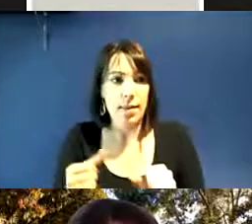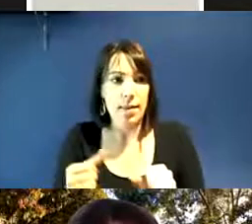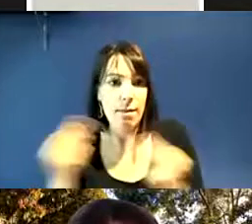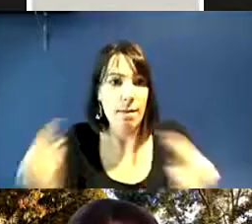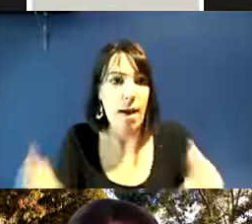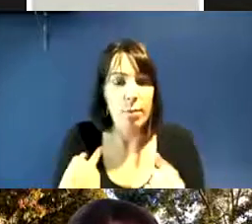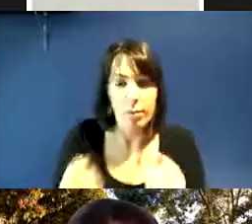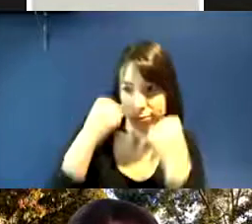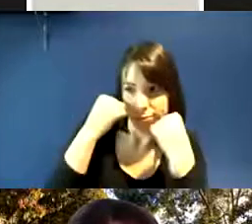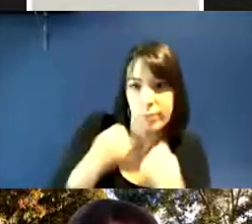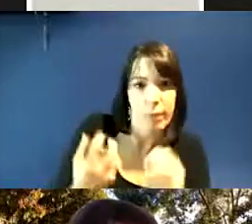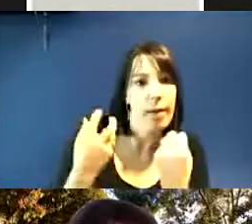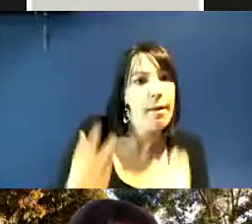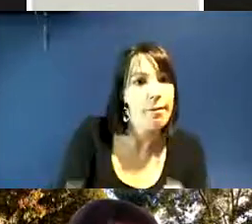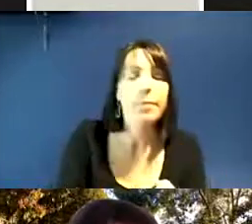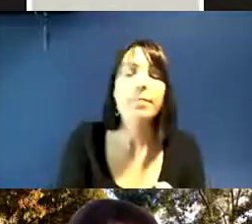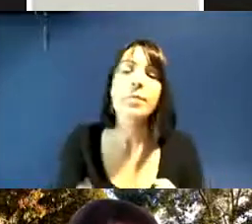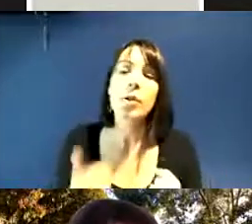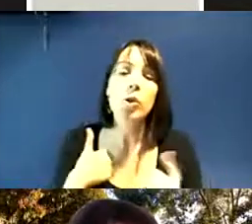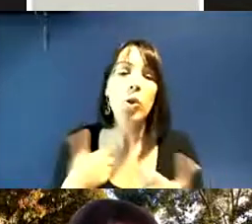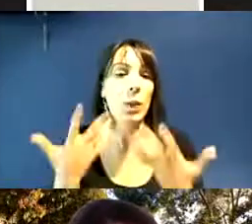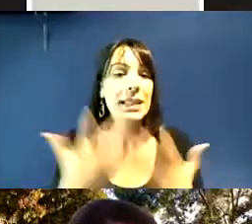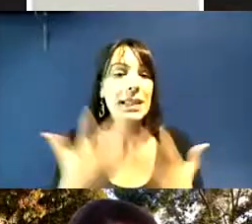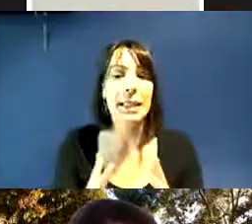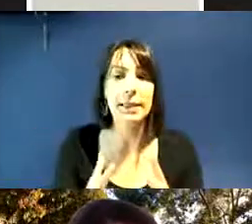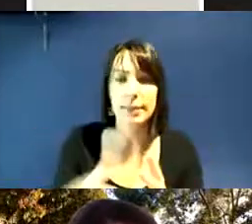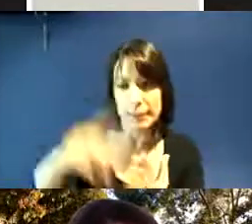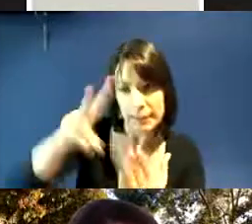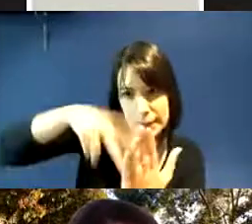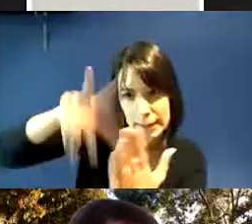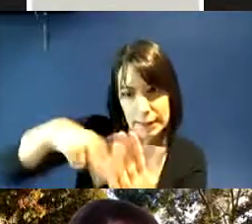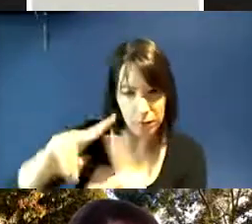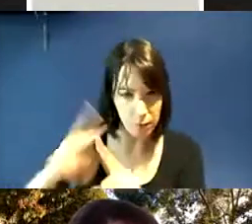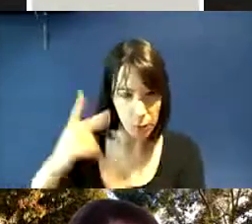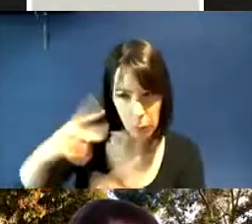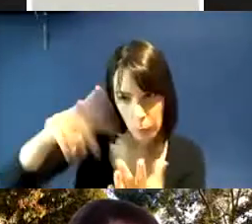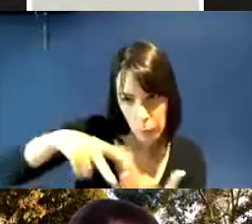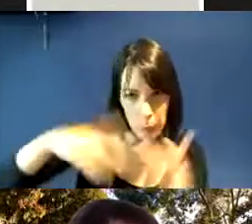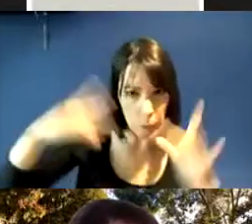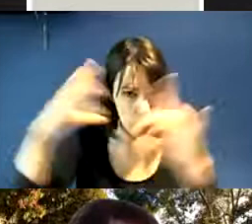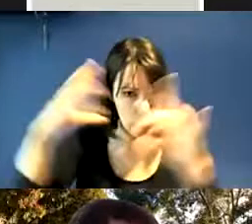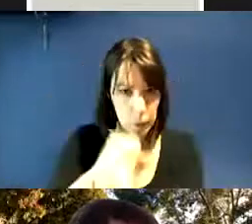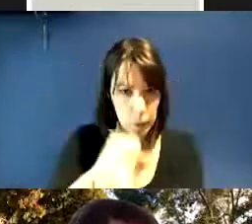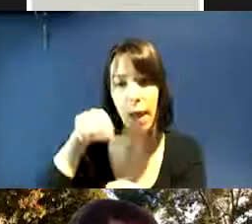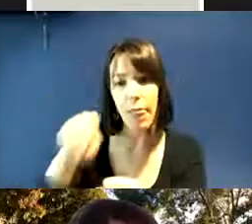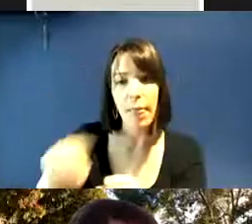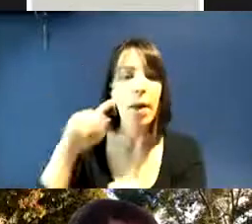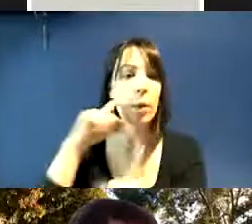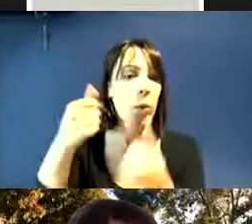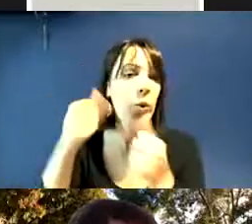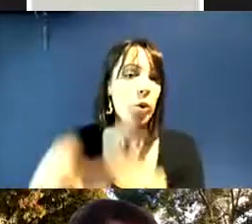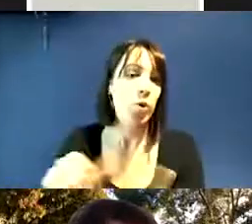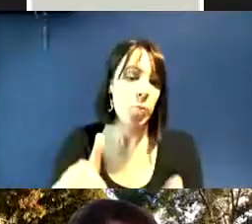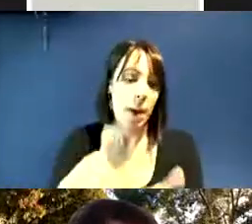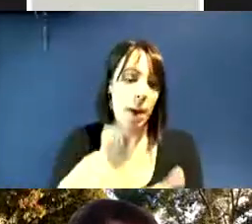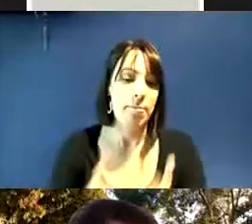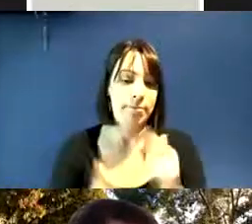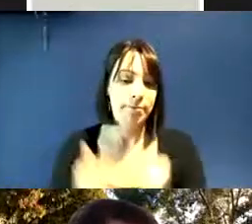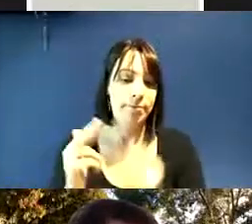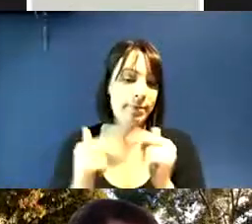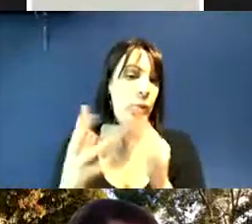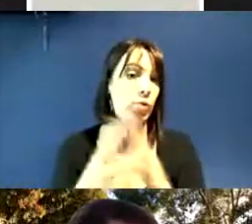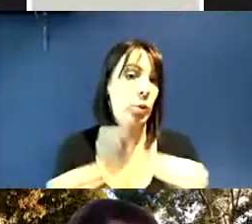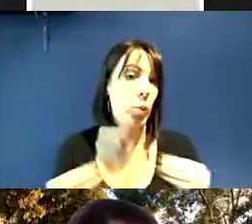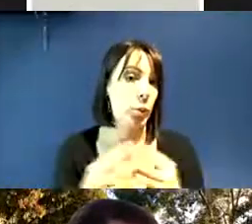was creating a literature review, and that evidence is informing the development of this resource. The resource